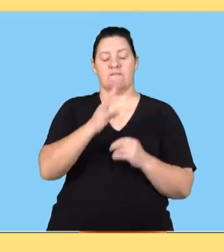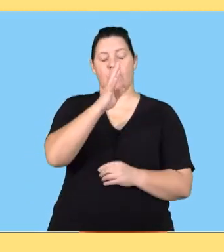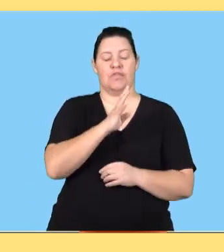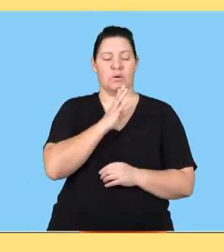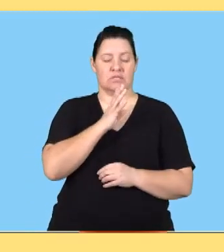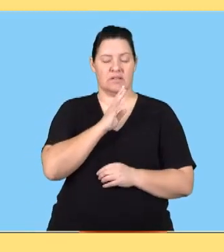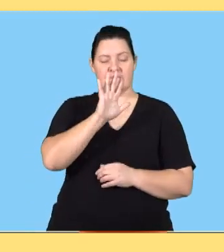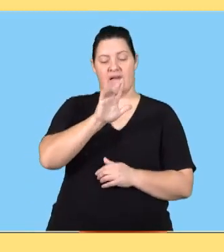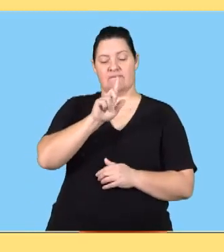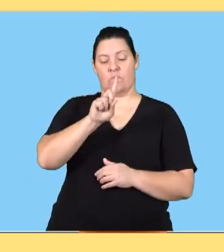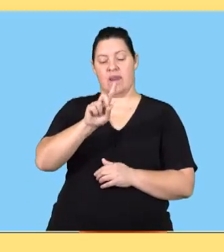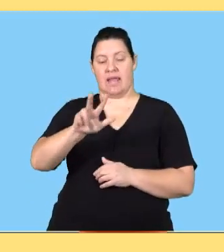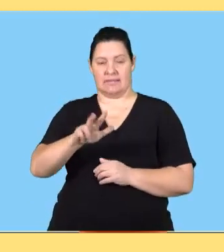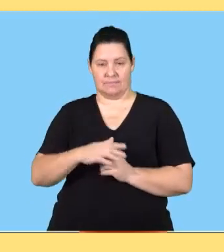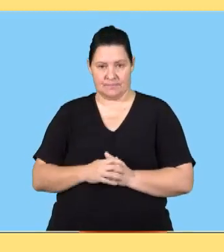you should get